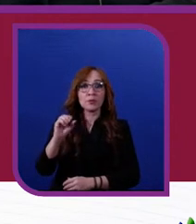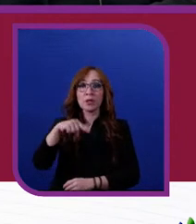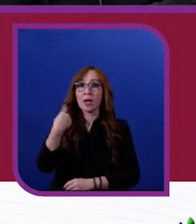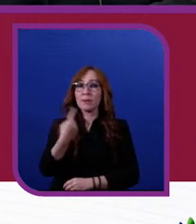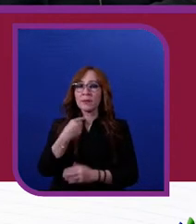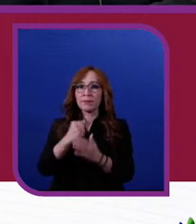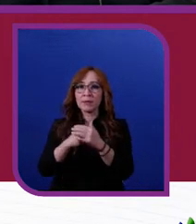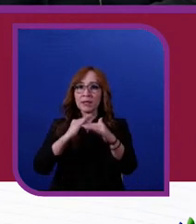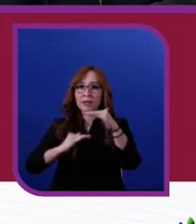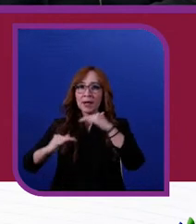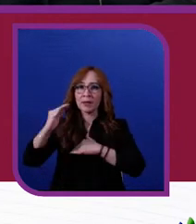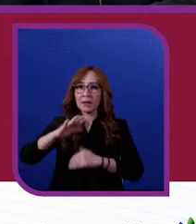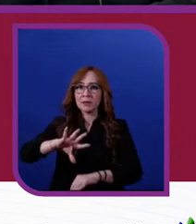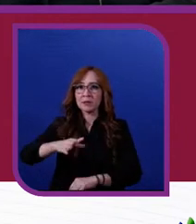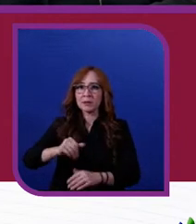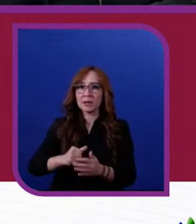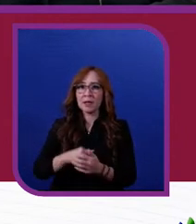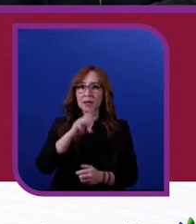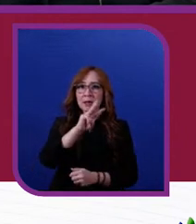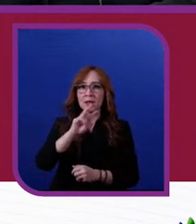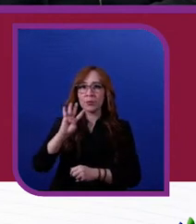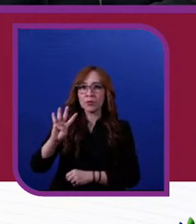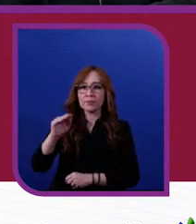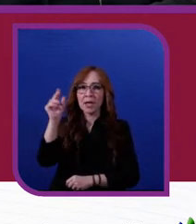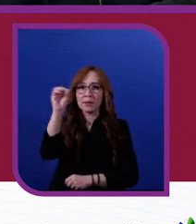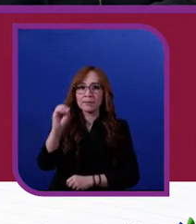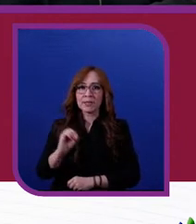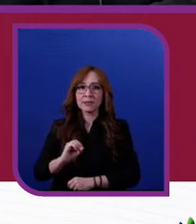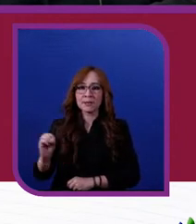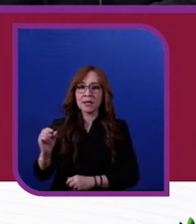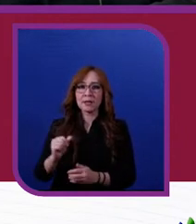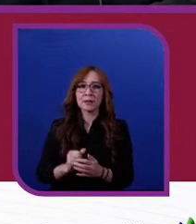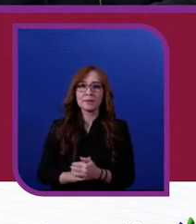persen fogland investor and the latest